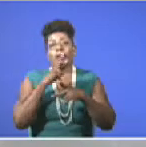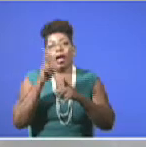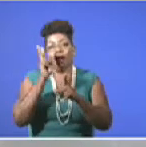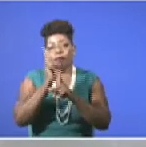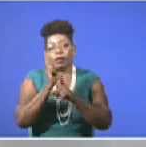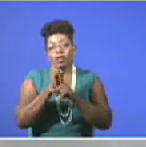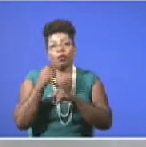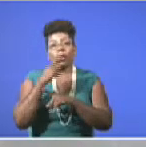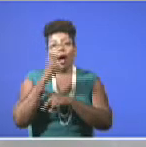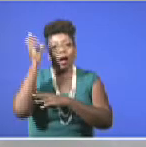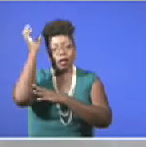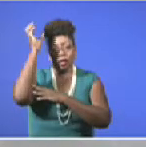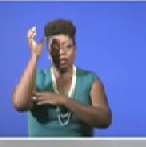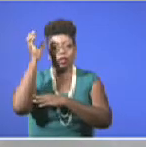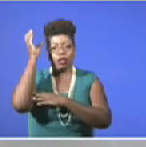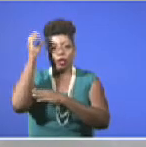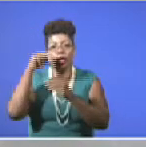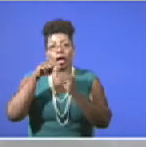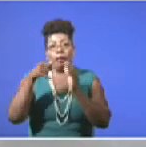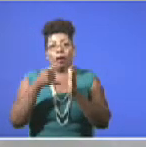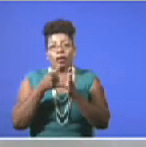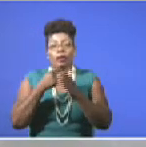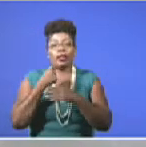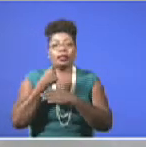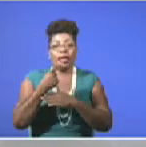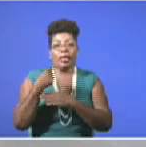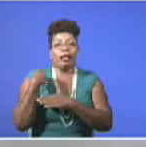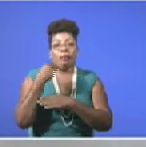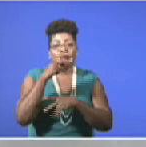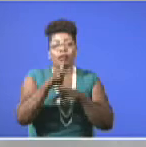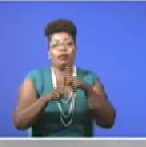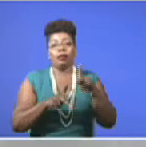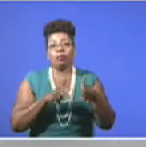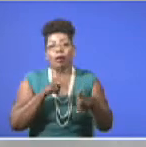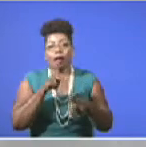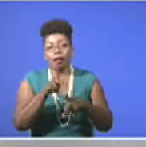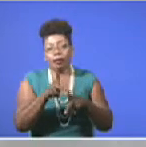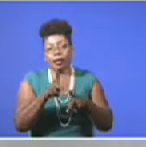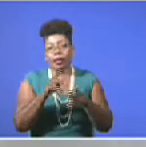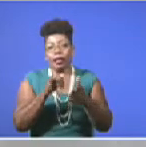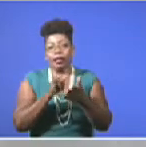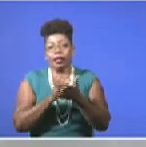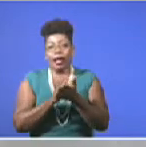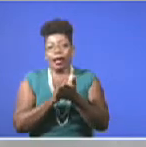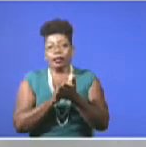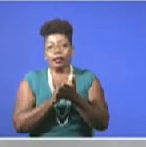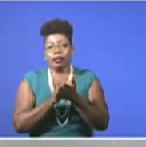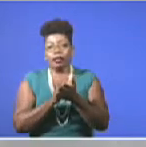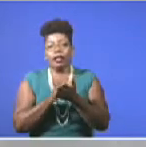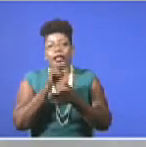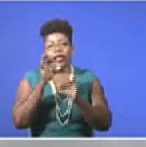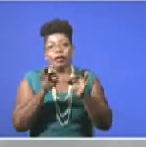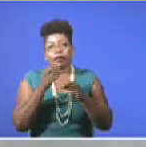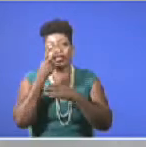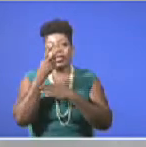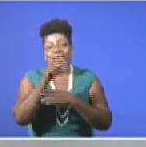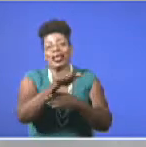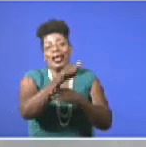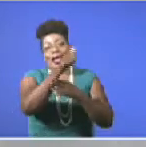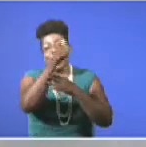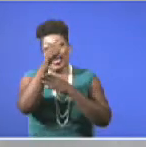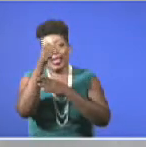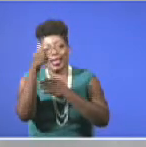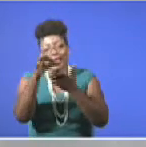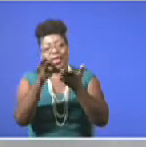it. And I want to advise members of the public that if they happen to see any of these